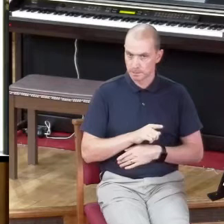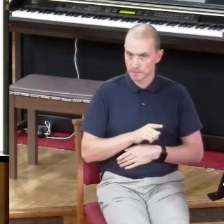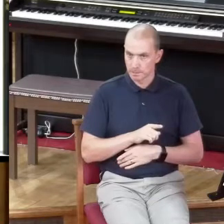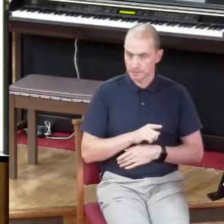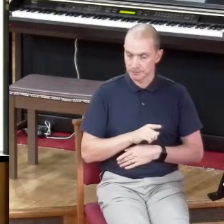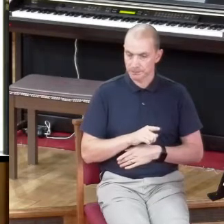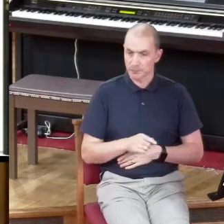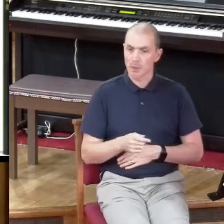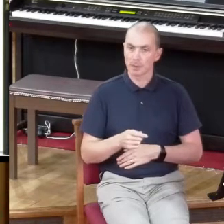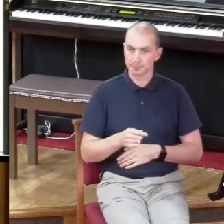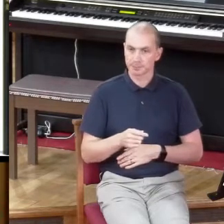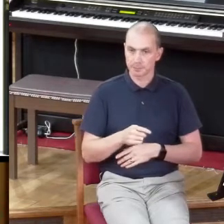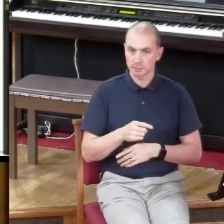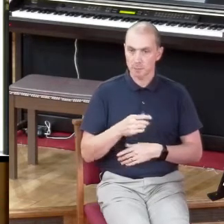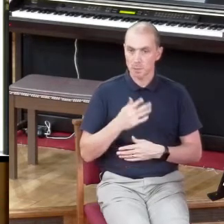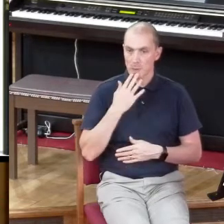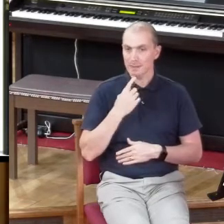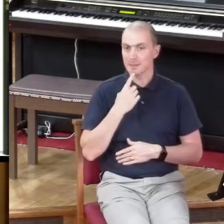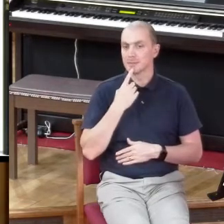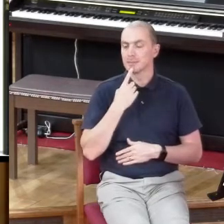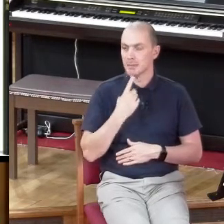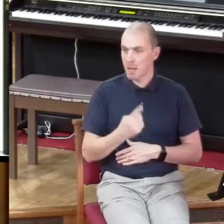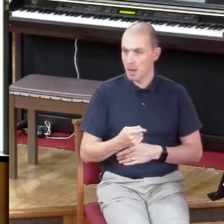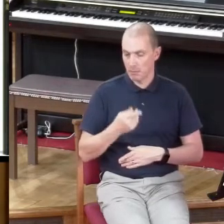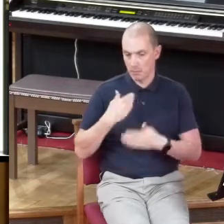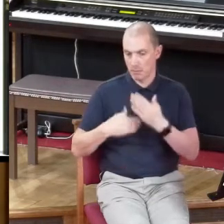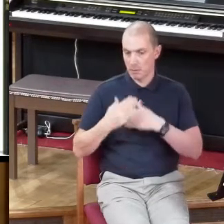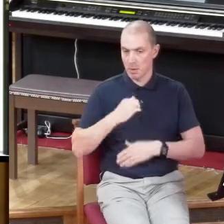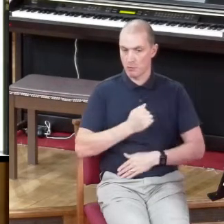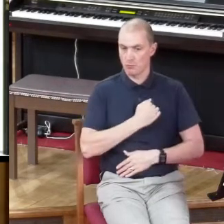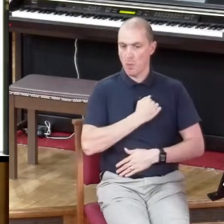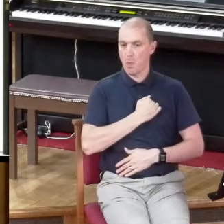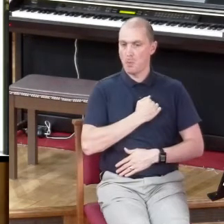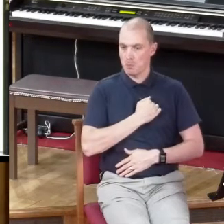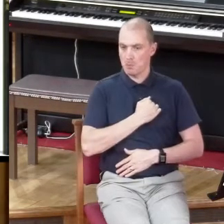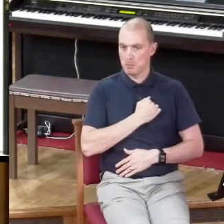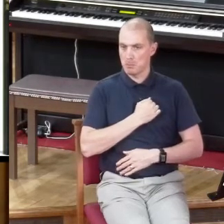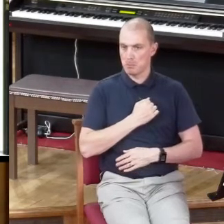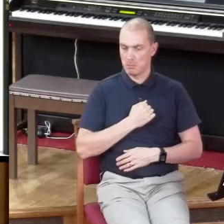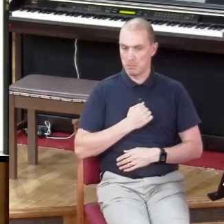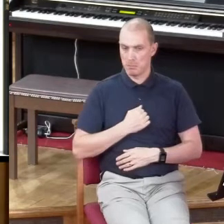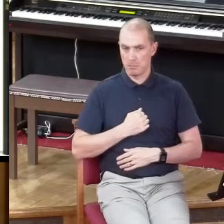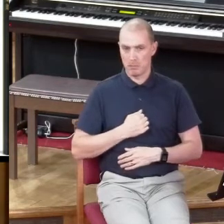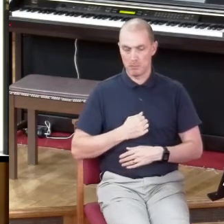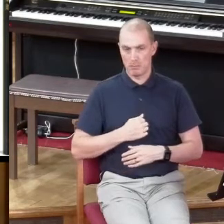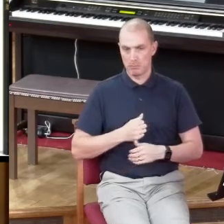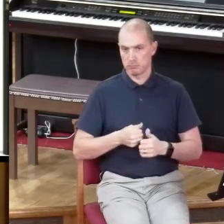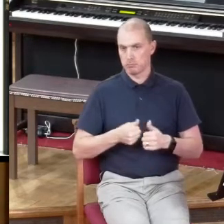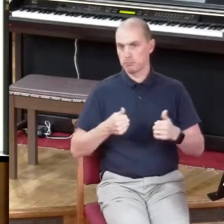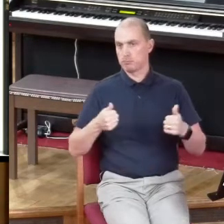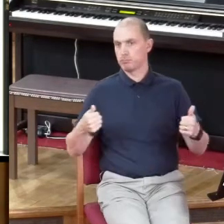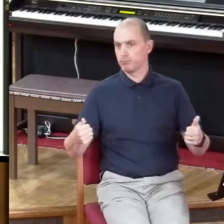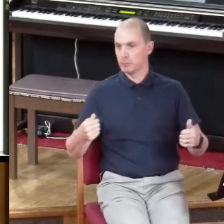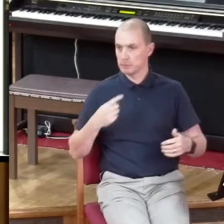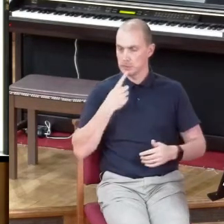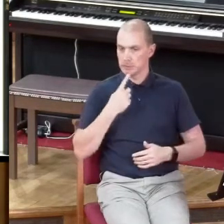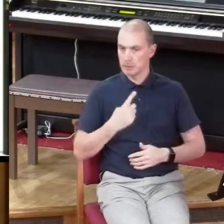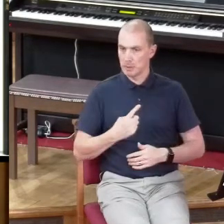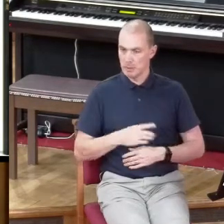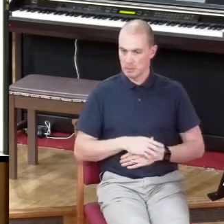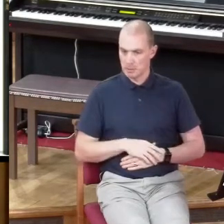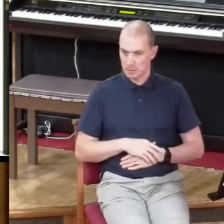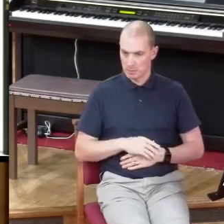Empire was no light thing. As far as the Roman Empire was concerned, Caesar was the Lord, and the